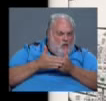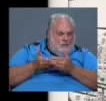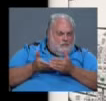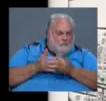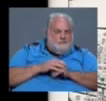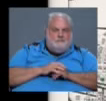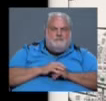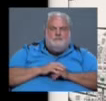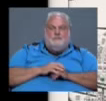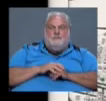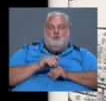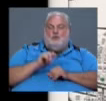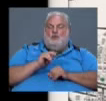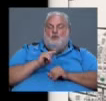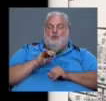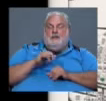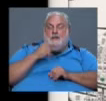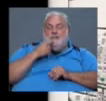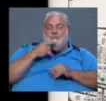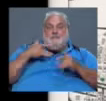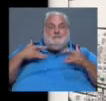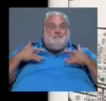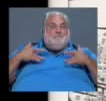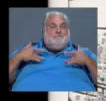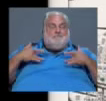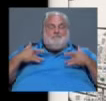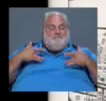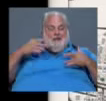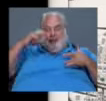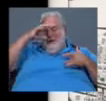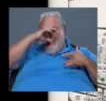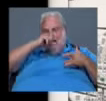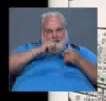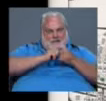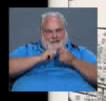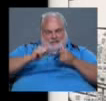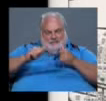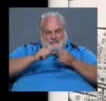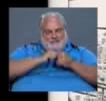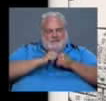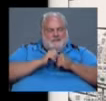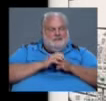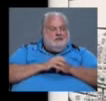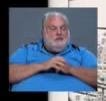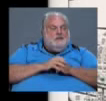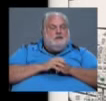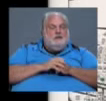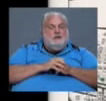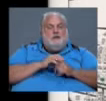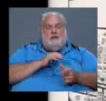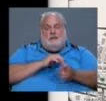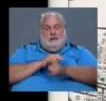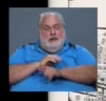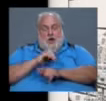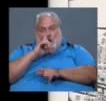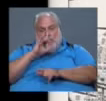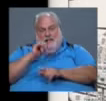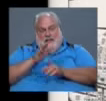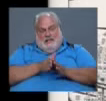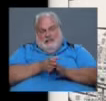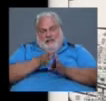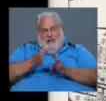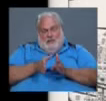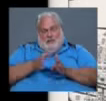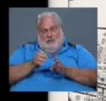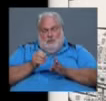You know me, I'm bad on distances, so I'm not going to even guess on that. We'll. But it give looks like we've got it just next door to the houses.